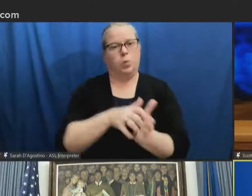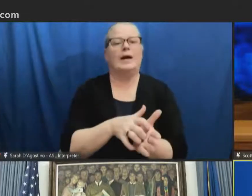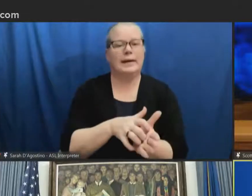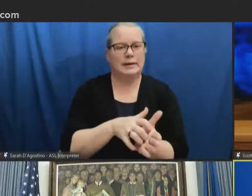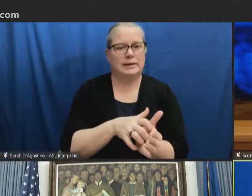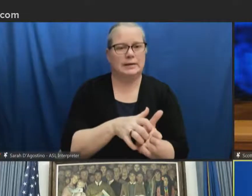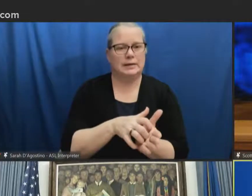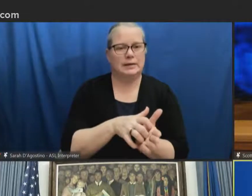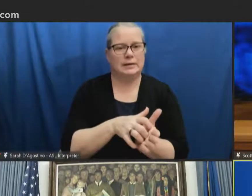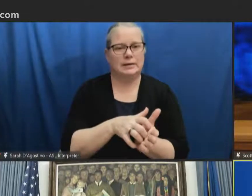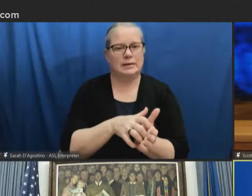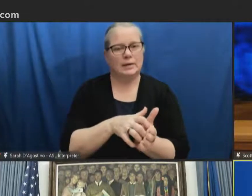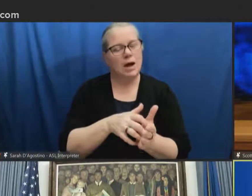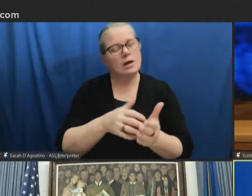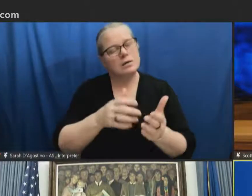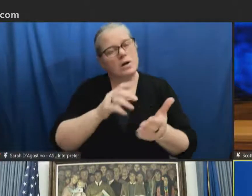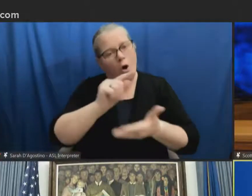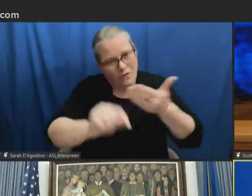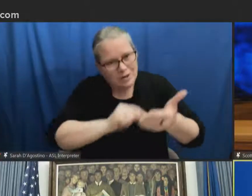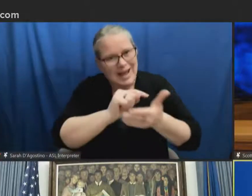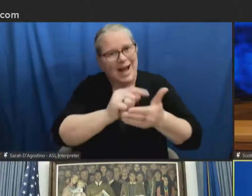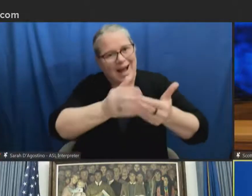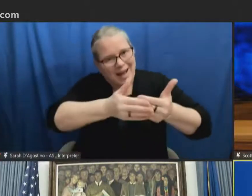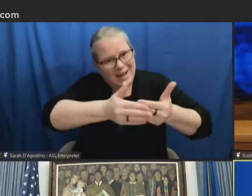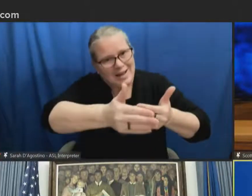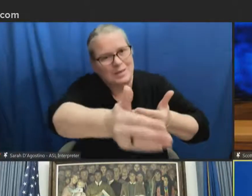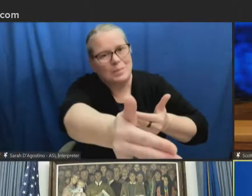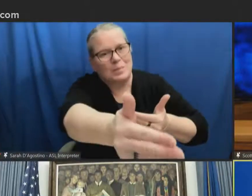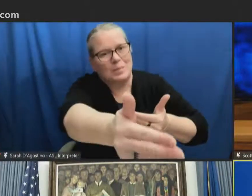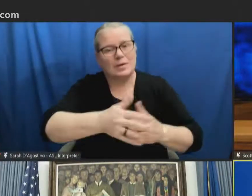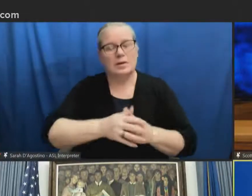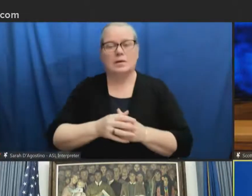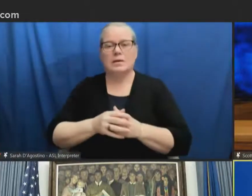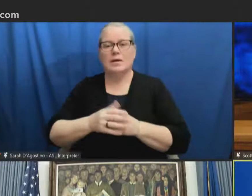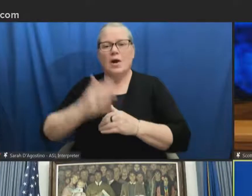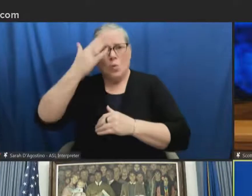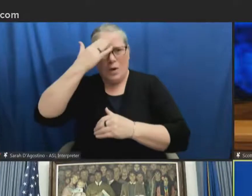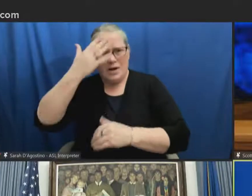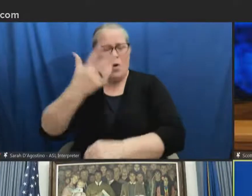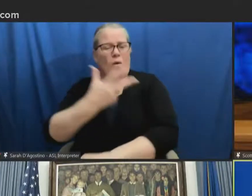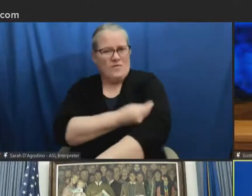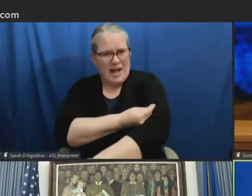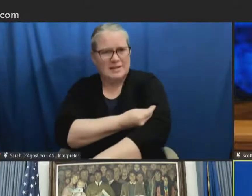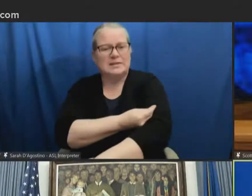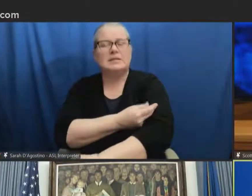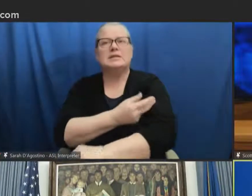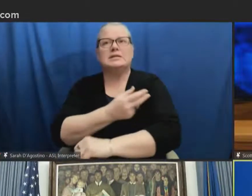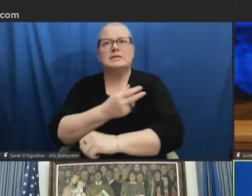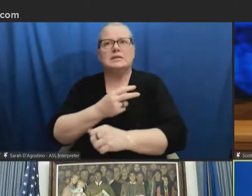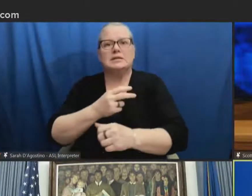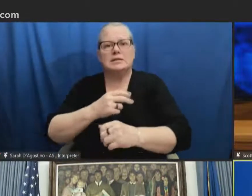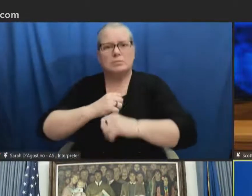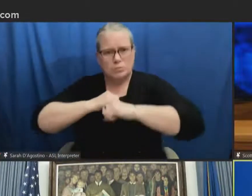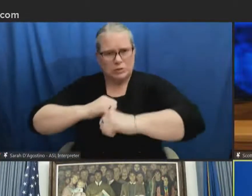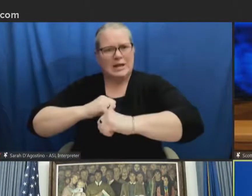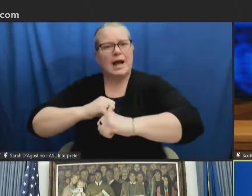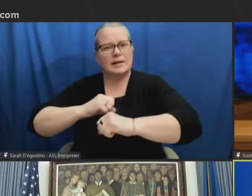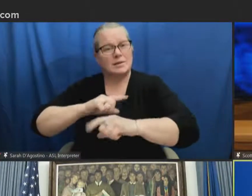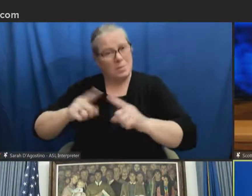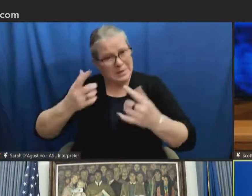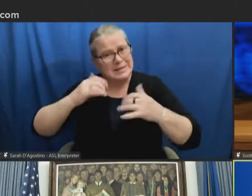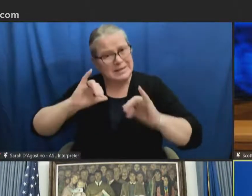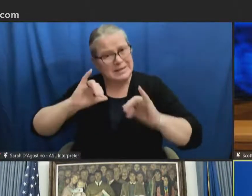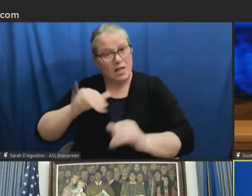disease, hospitalizations, death, but there is still waning immunity. And what we are seeing, particularly in our